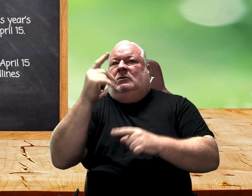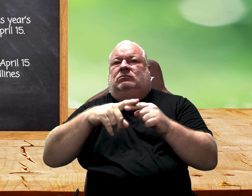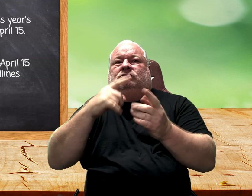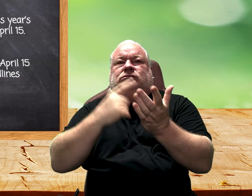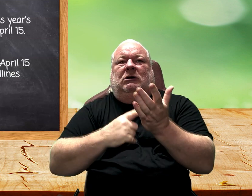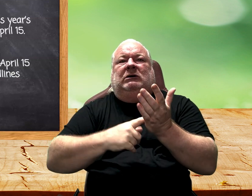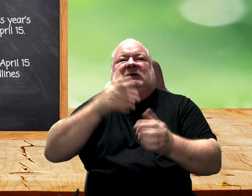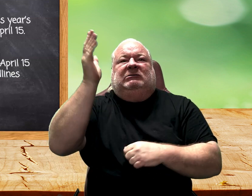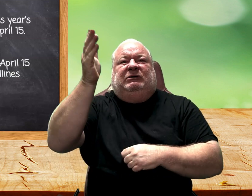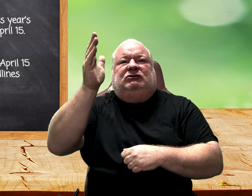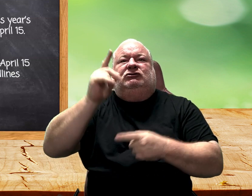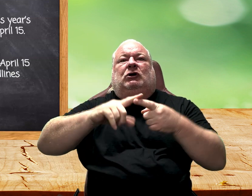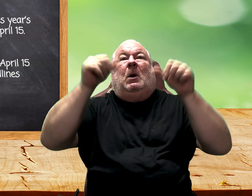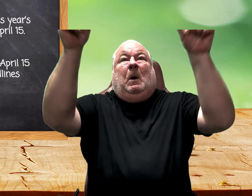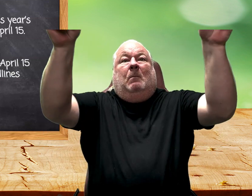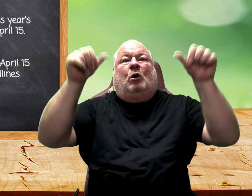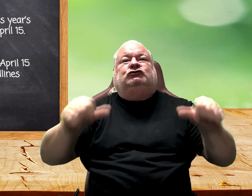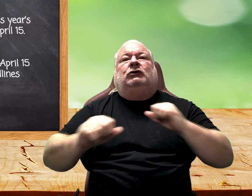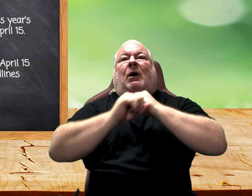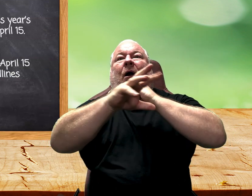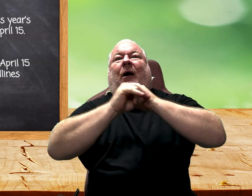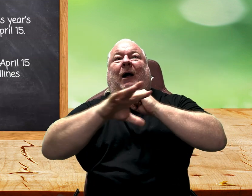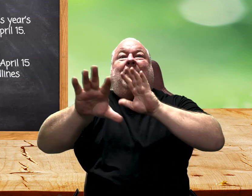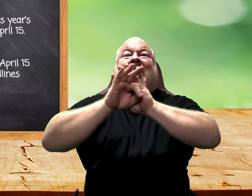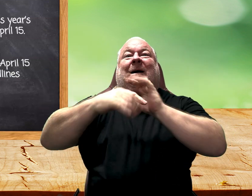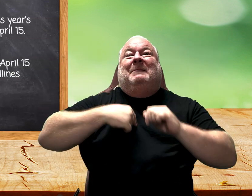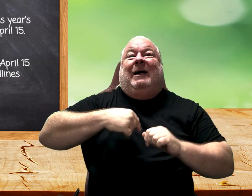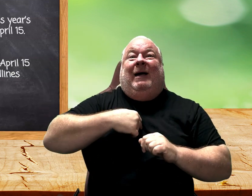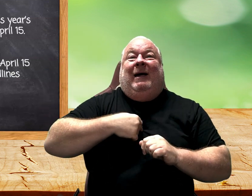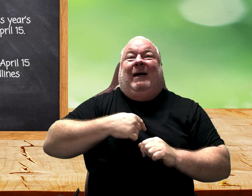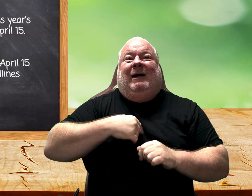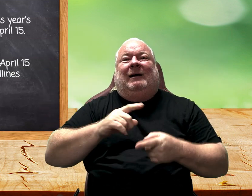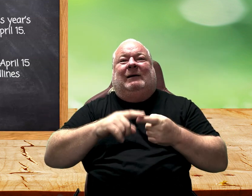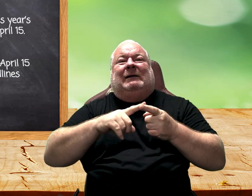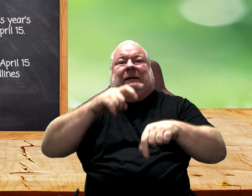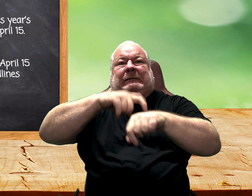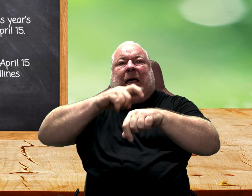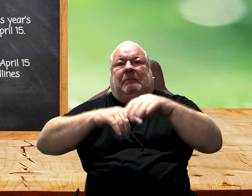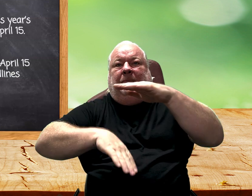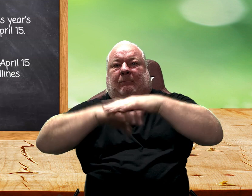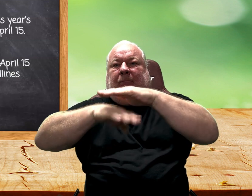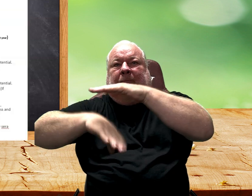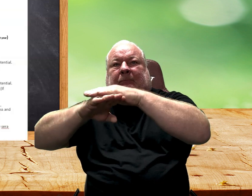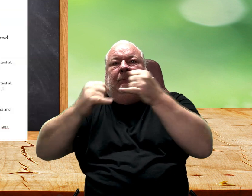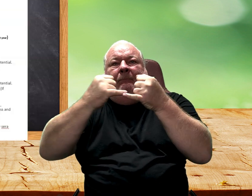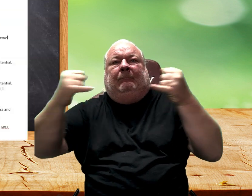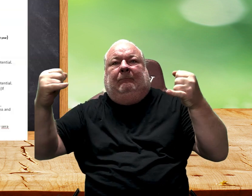speeches, posters, deadlines, and expectations. You must meet all the due dates.